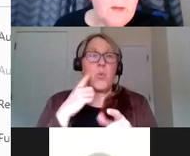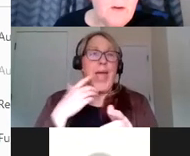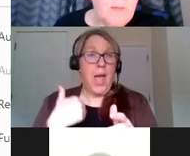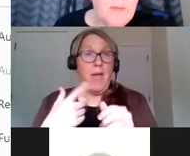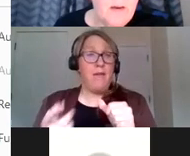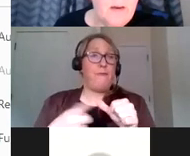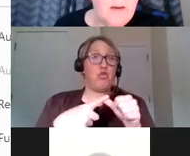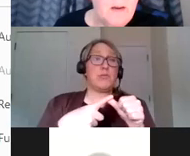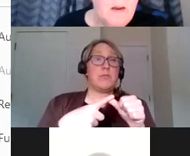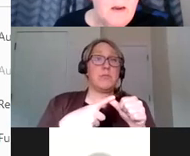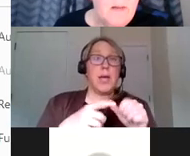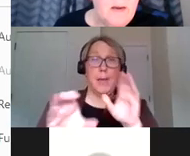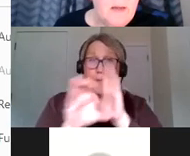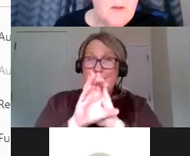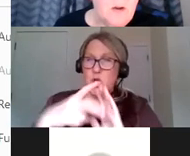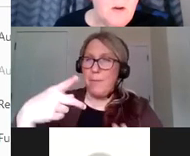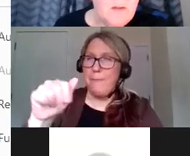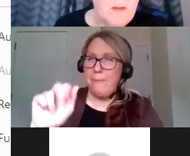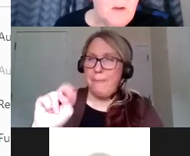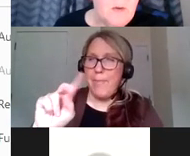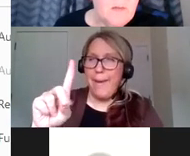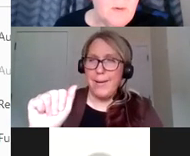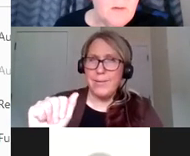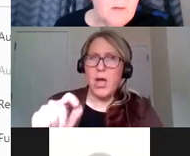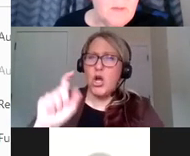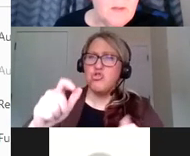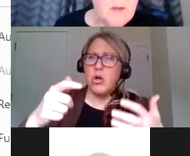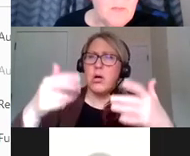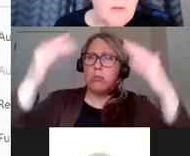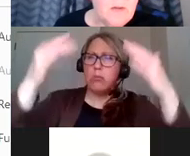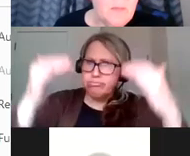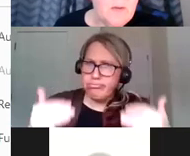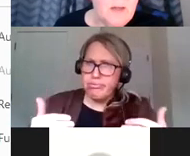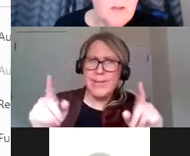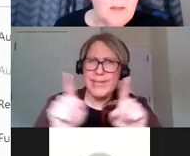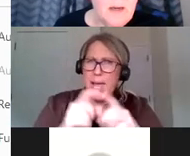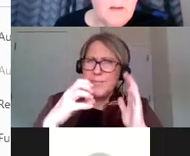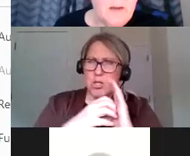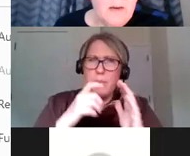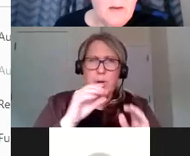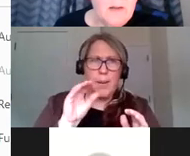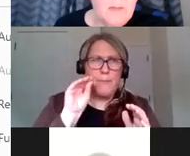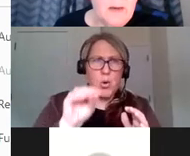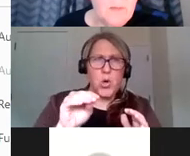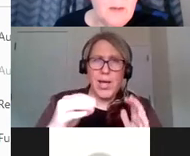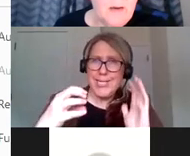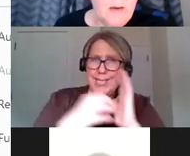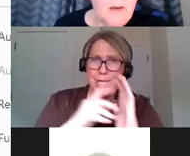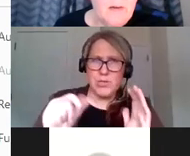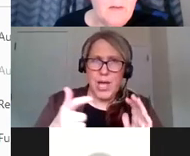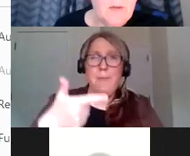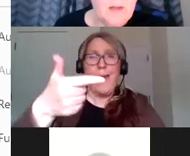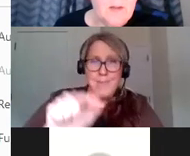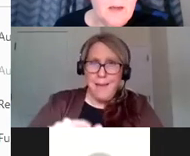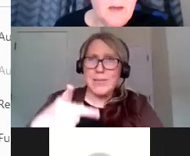first figure of the panda, and then it should all continue as part of the same section, but it's put a section tag, and then it's my next panda,